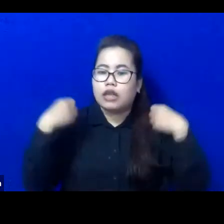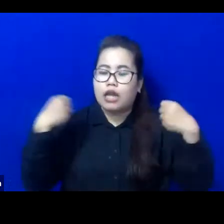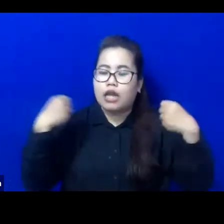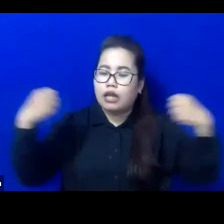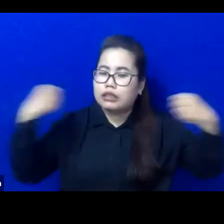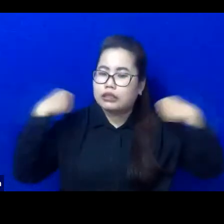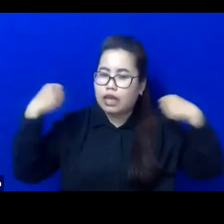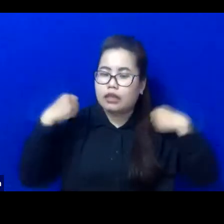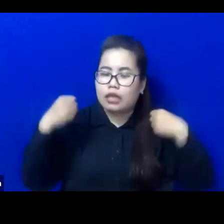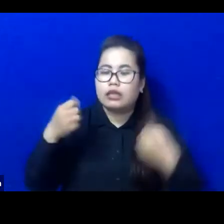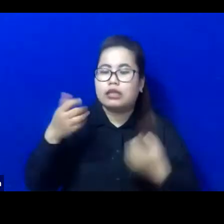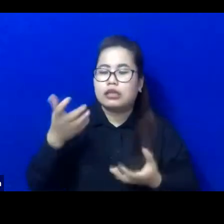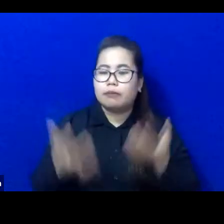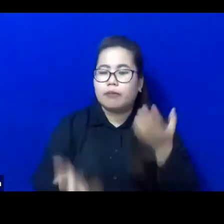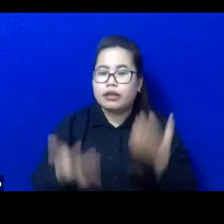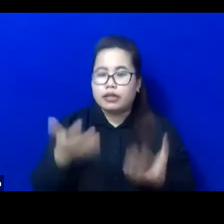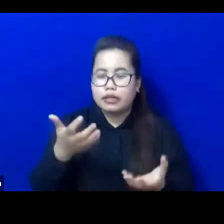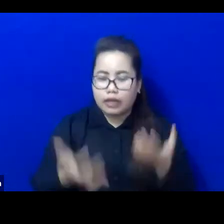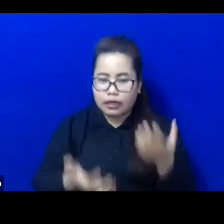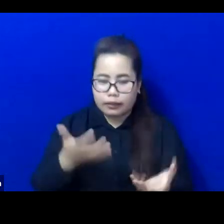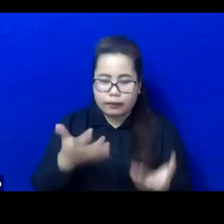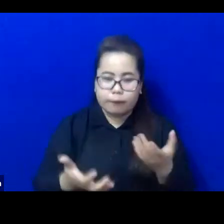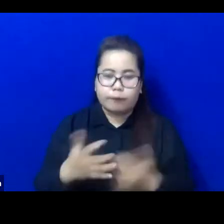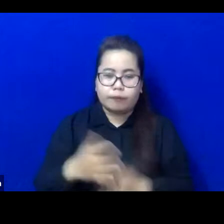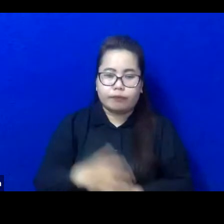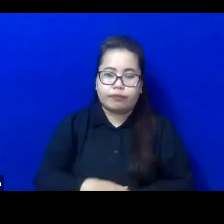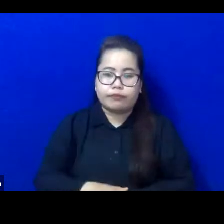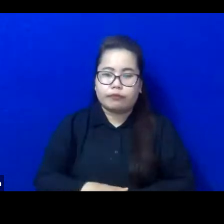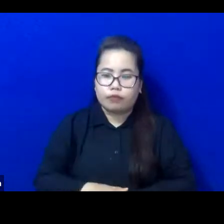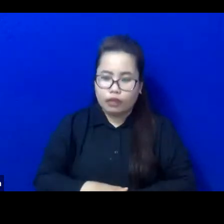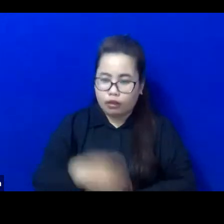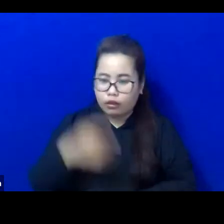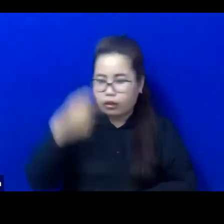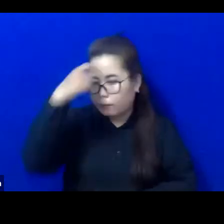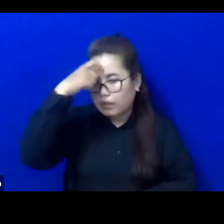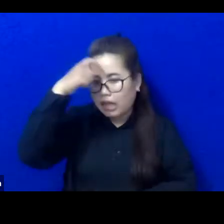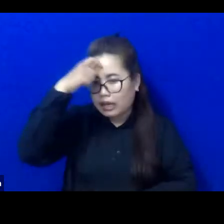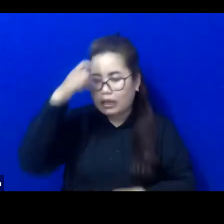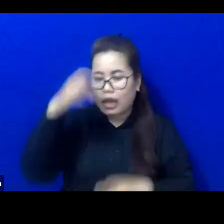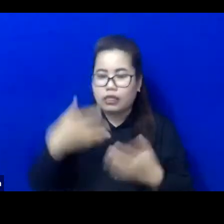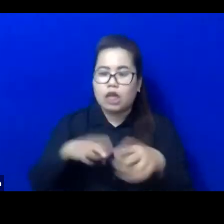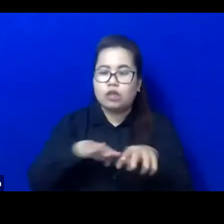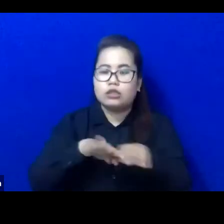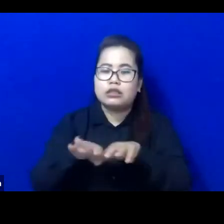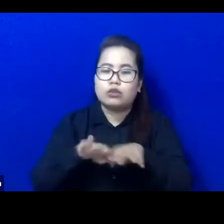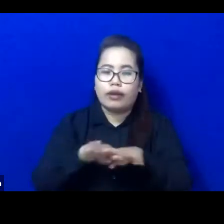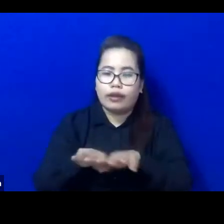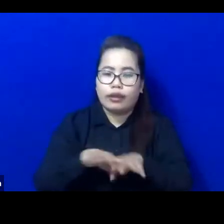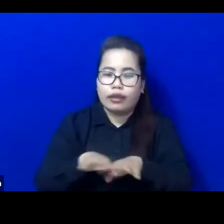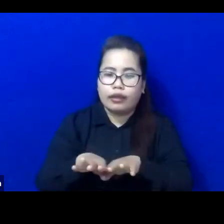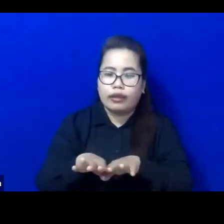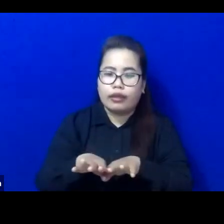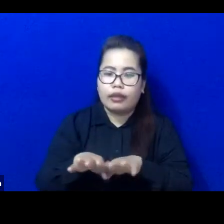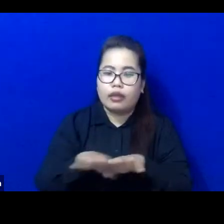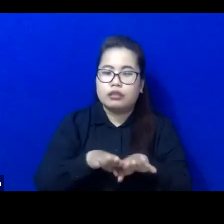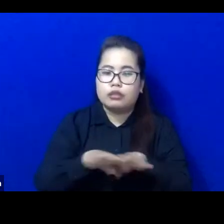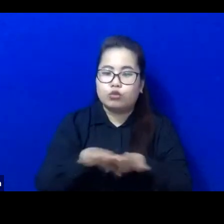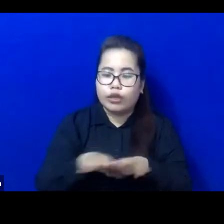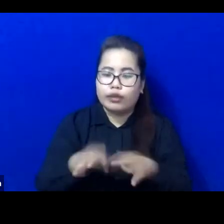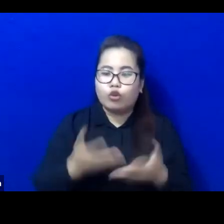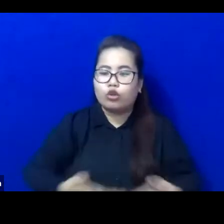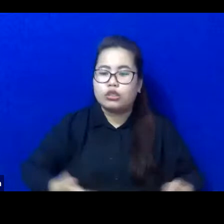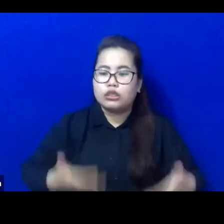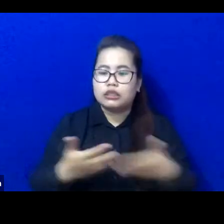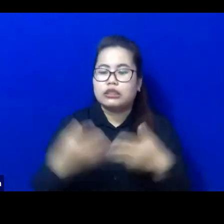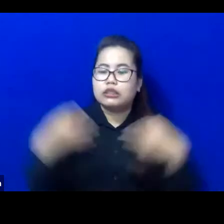of illness, or in the, according to the type of their mental health. Like if it's different from